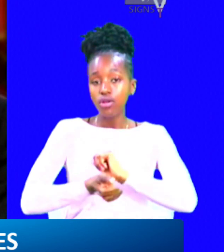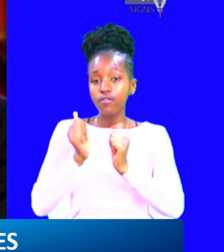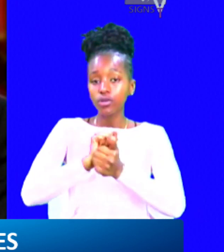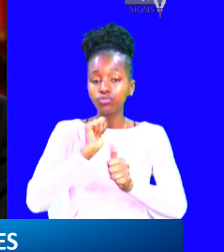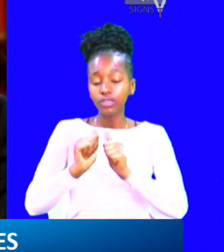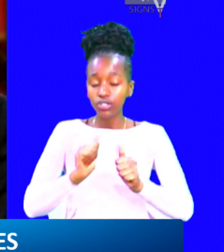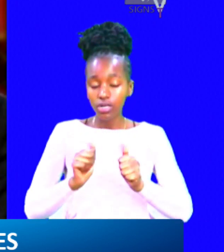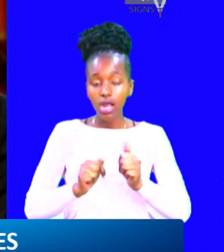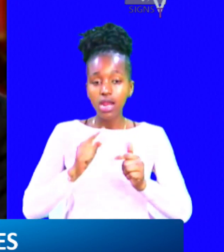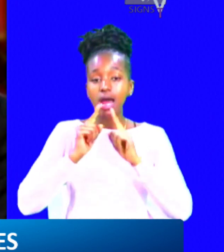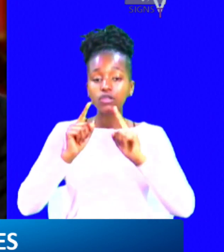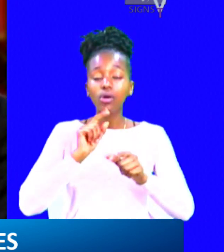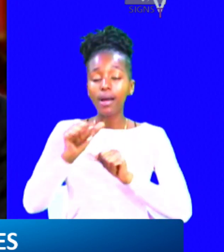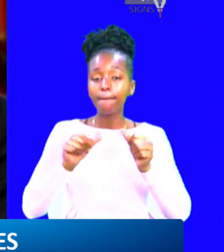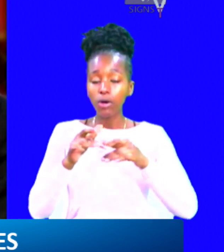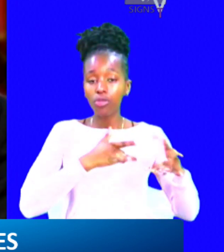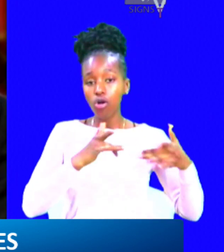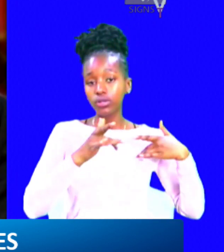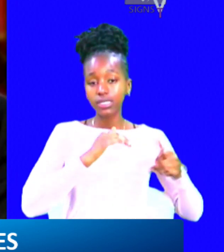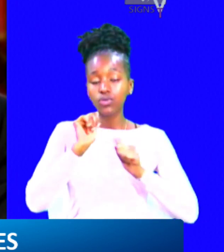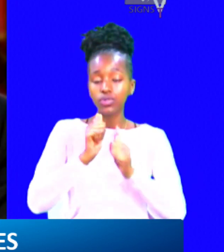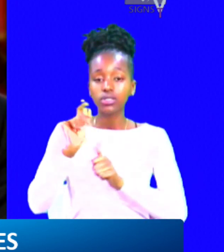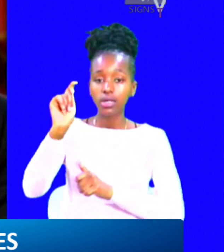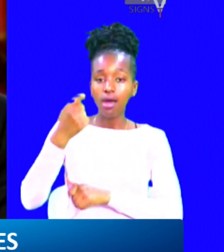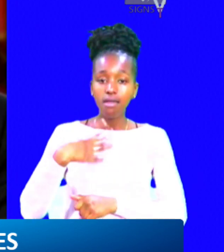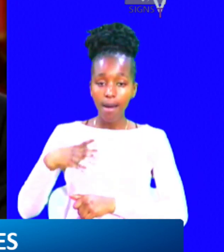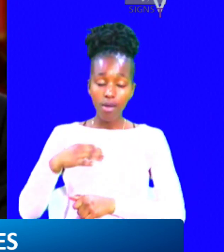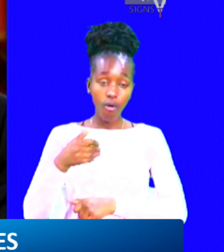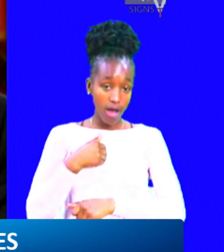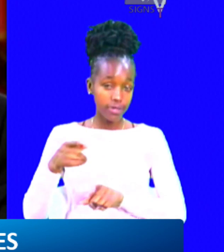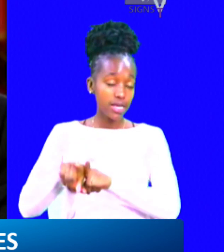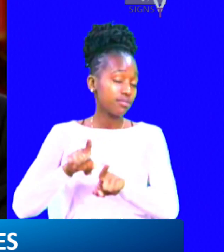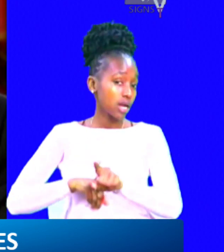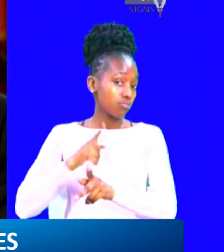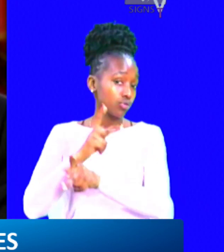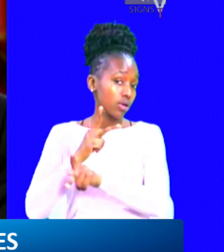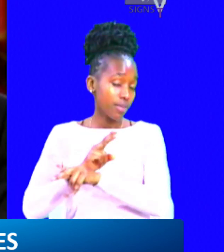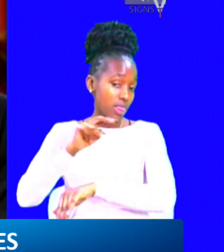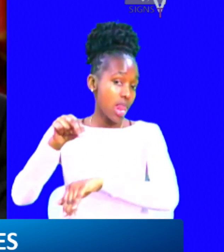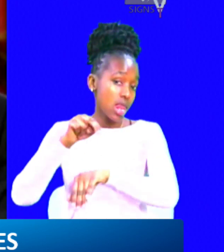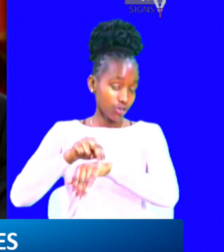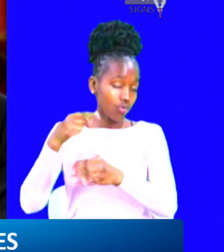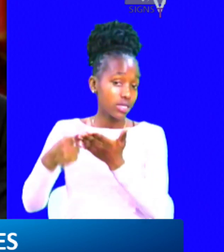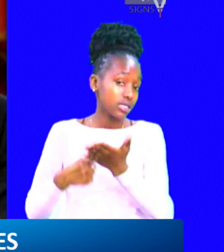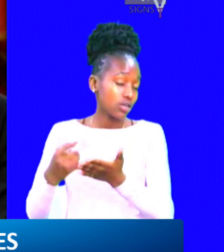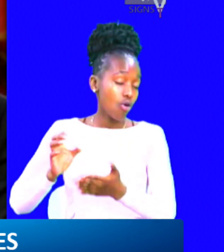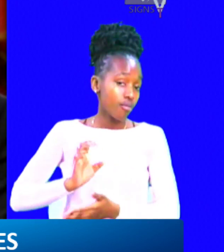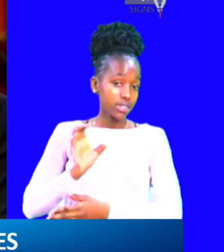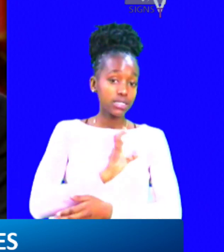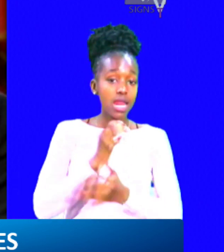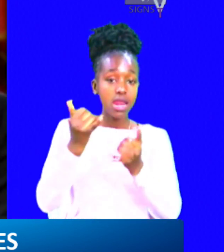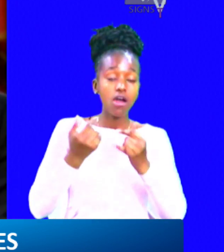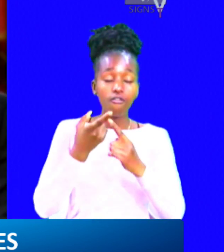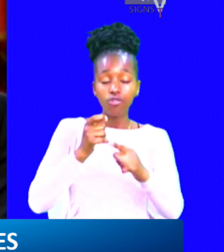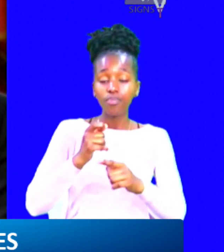people of Kenya, to be framed by the National Dialogue Committee, in line with the Constitution and the laws of the Republic of Kenya,